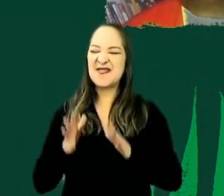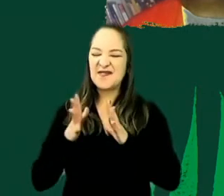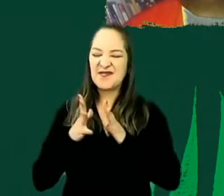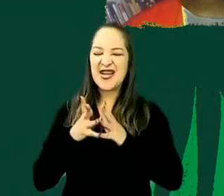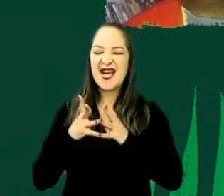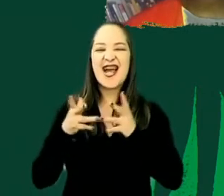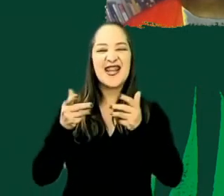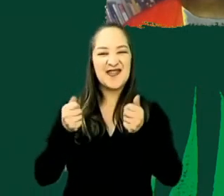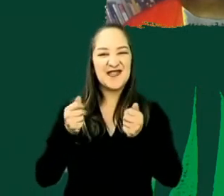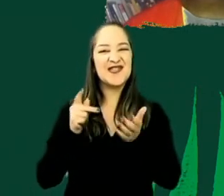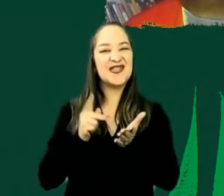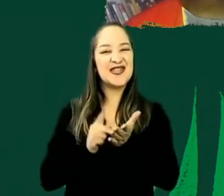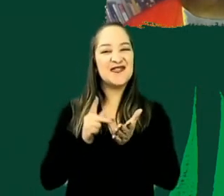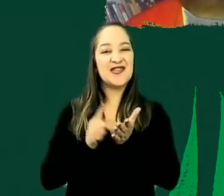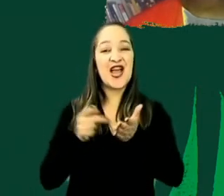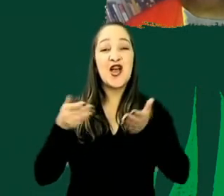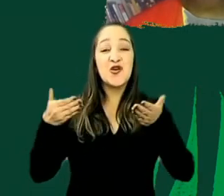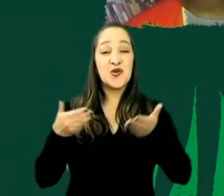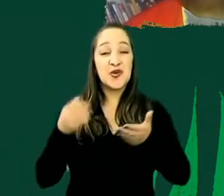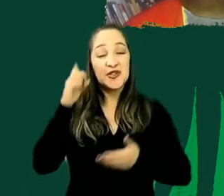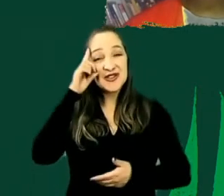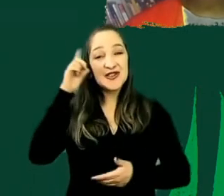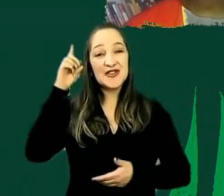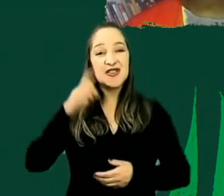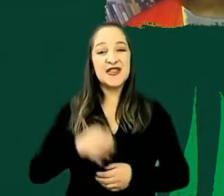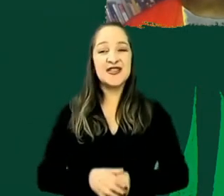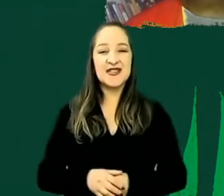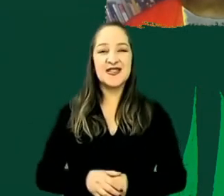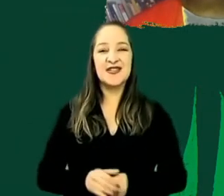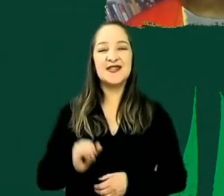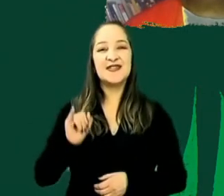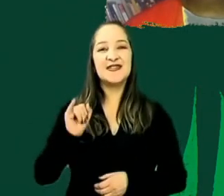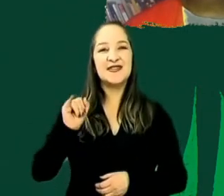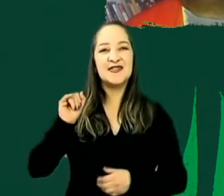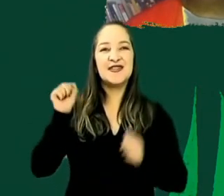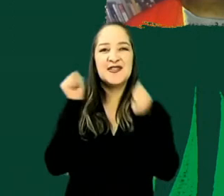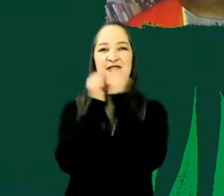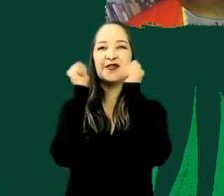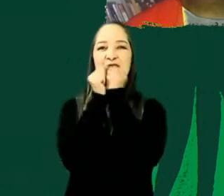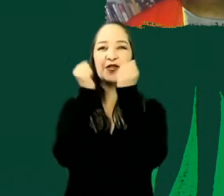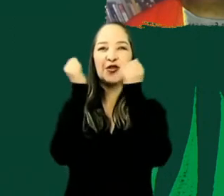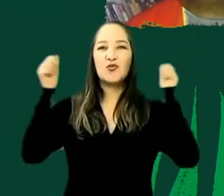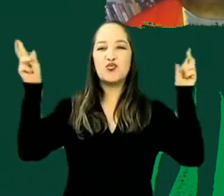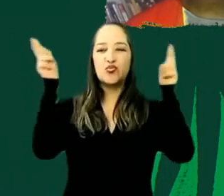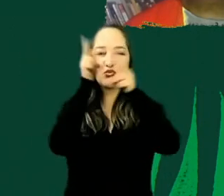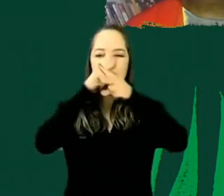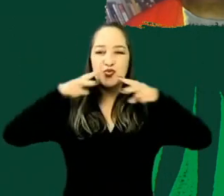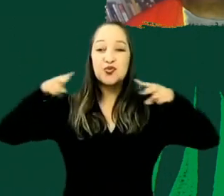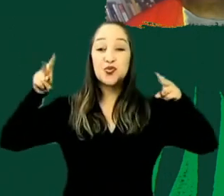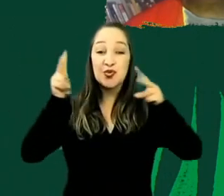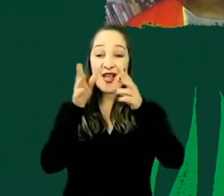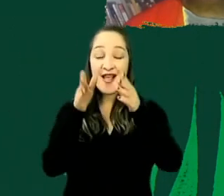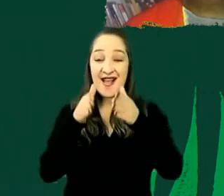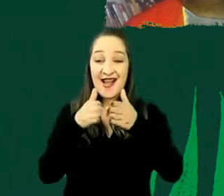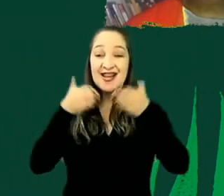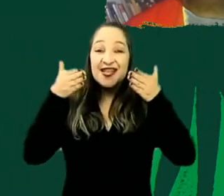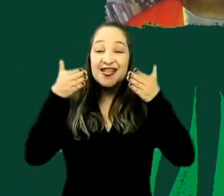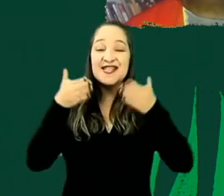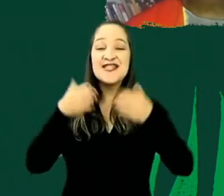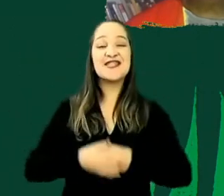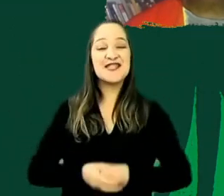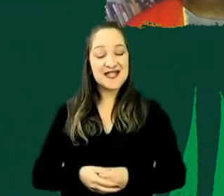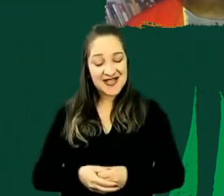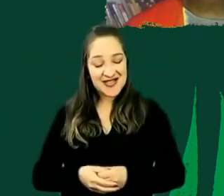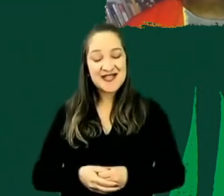Thank you. That's wonderful, Conceição. Okay, I'd like to take the freedom to